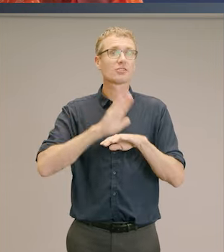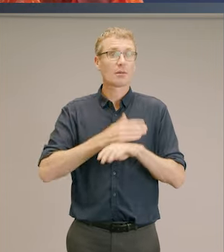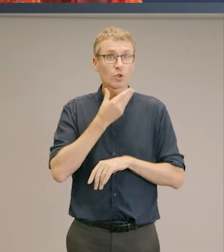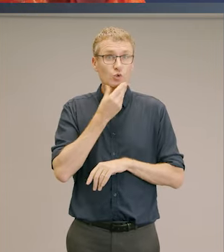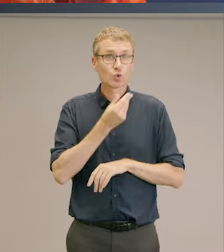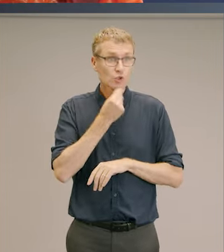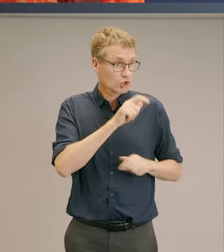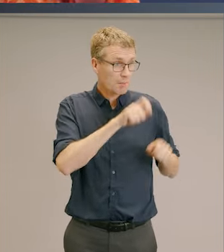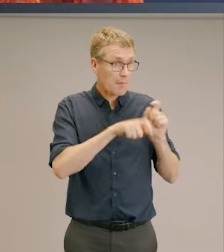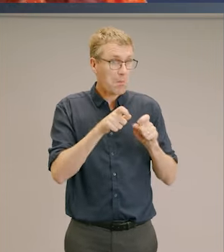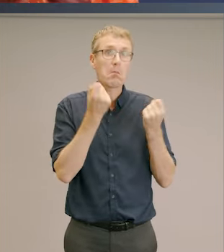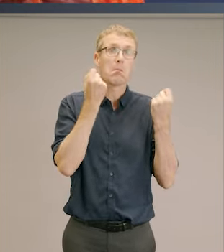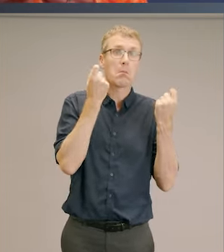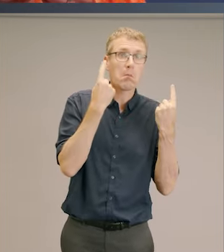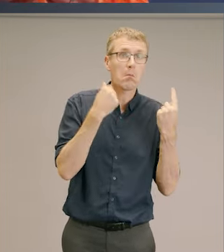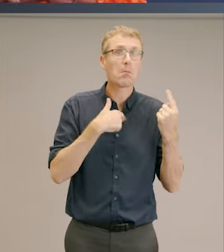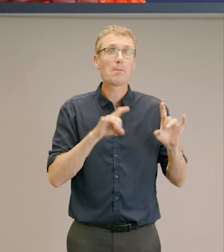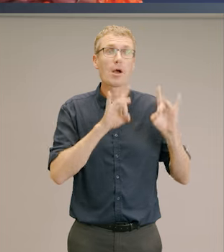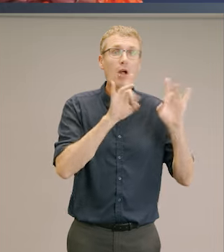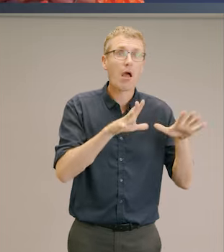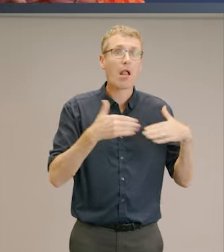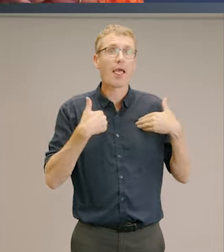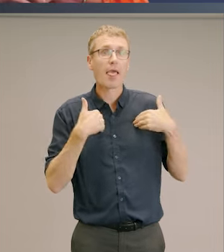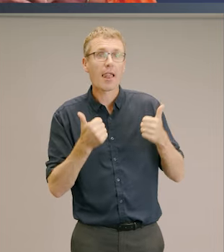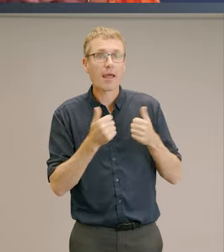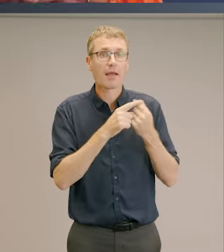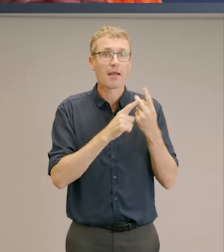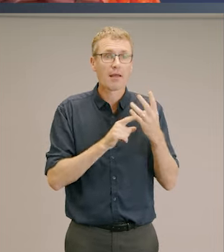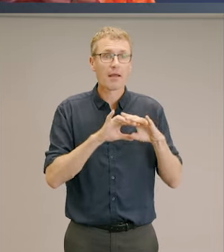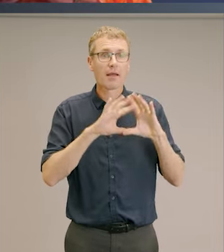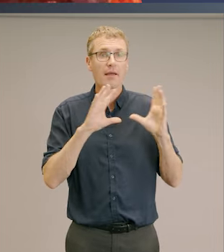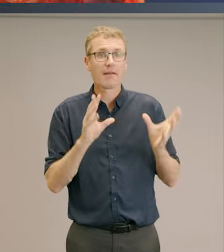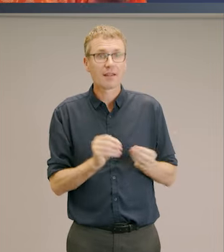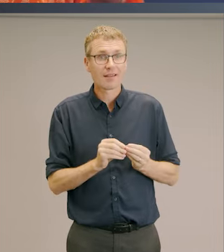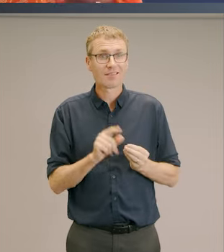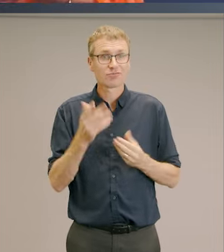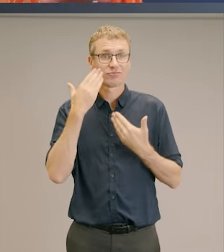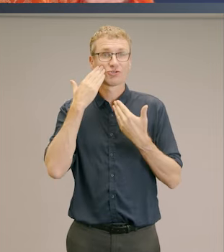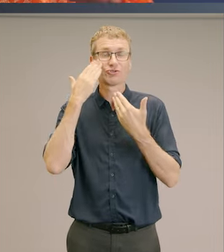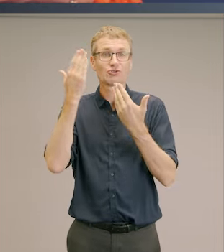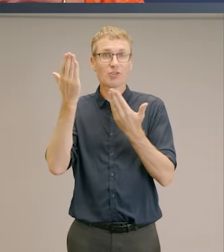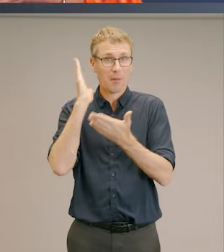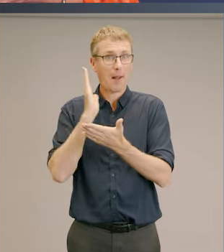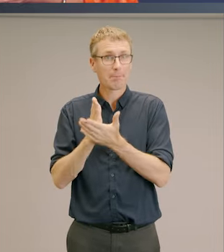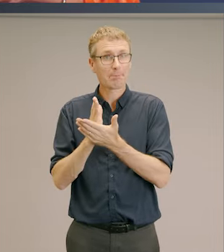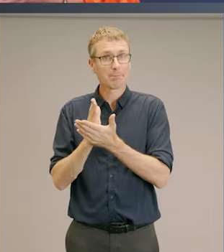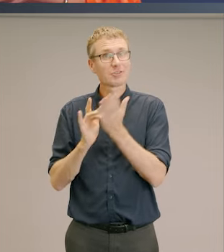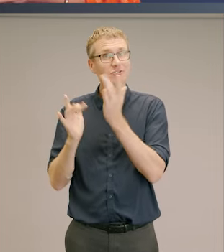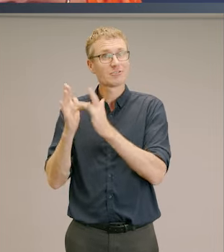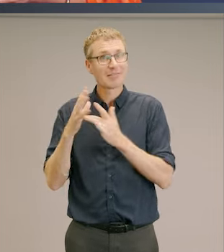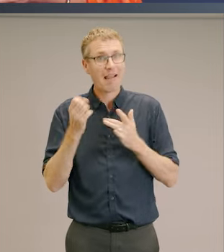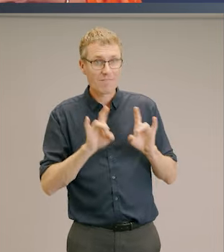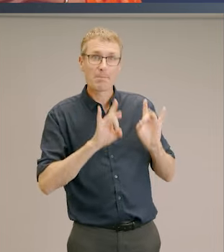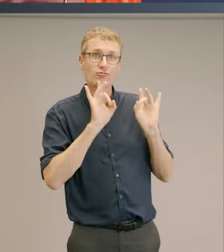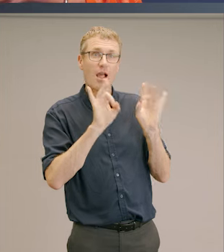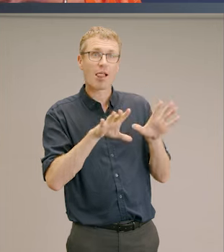back then, they were really comfortable with the miraculous, with signs and wonders. And once again, this is a clear indication that God was